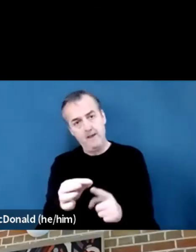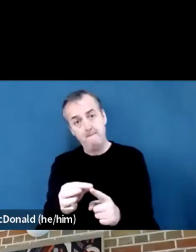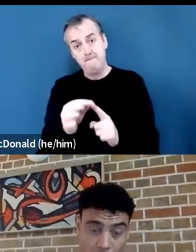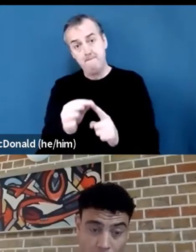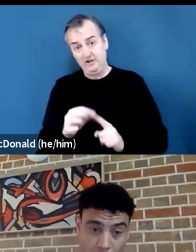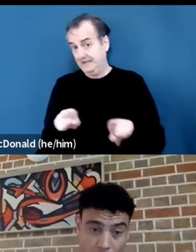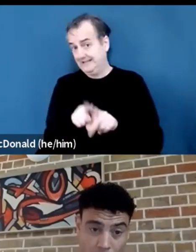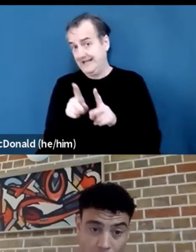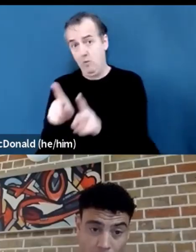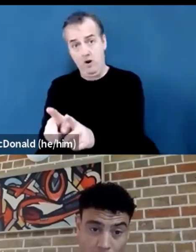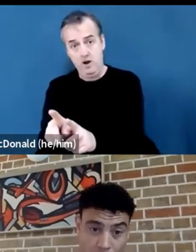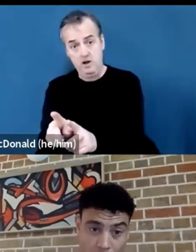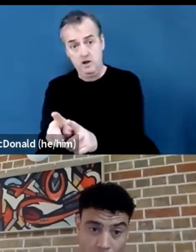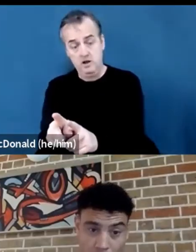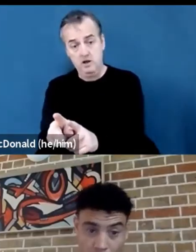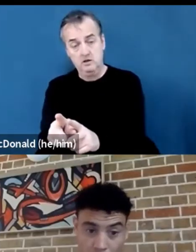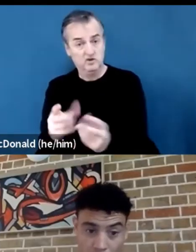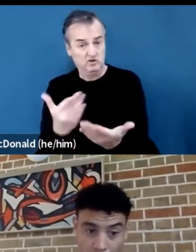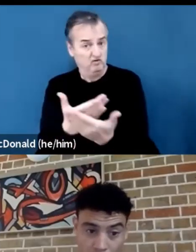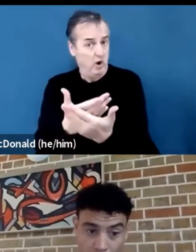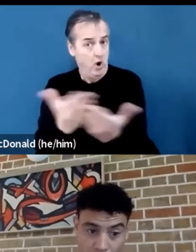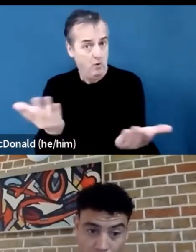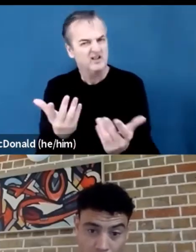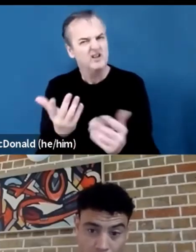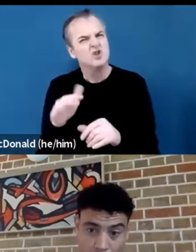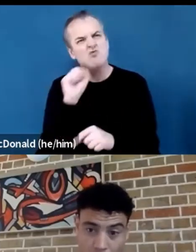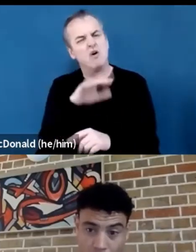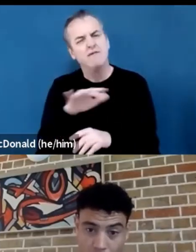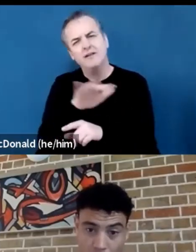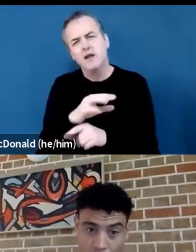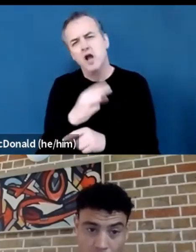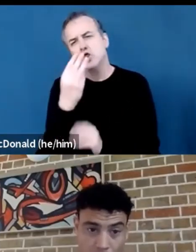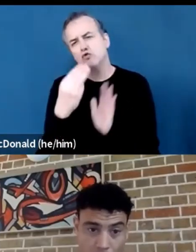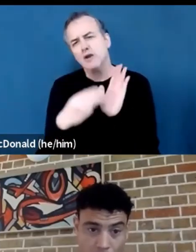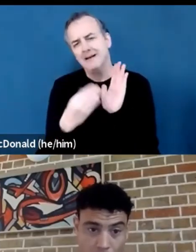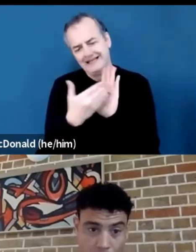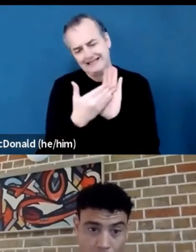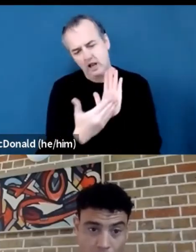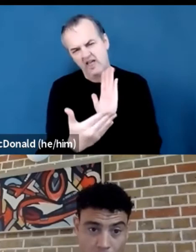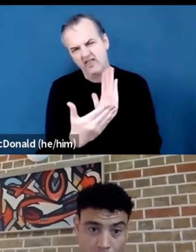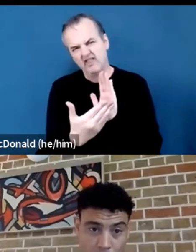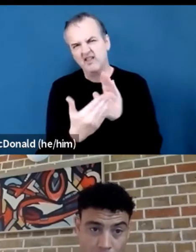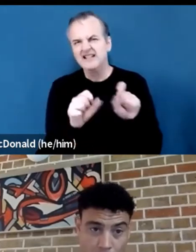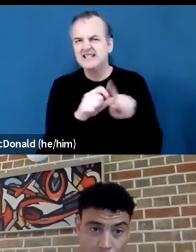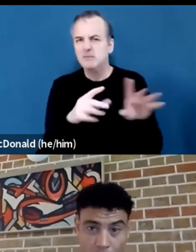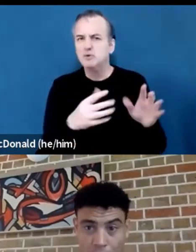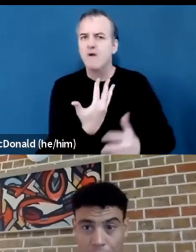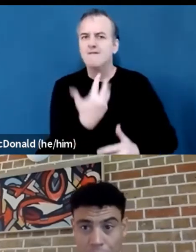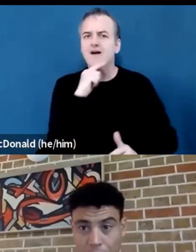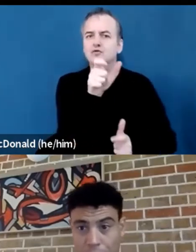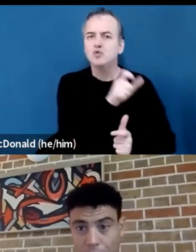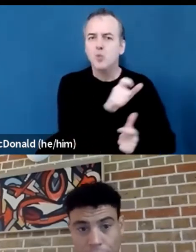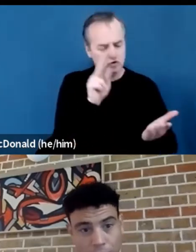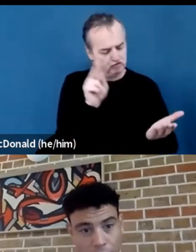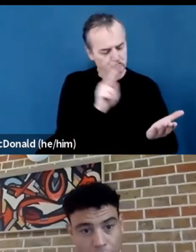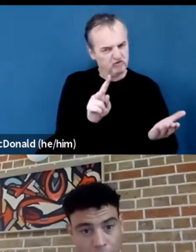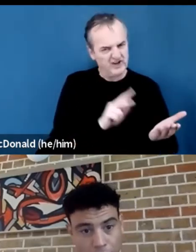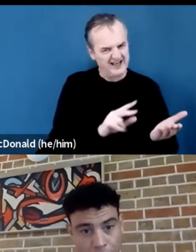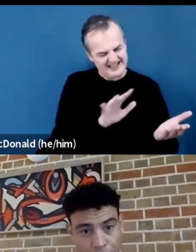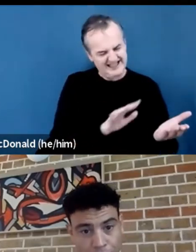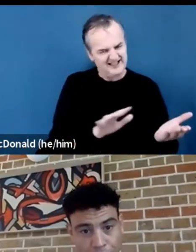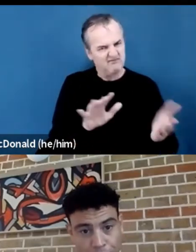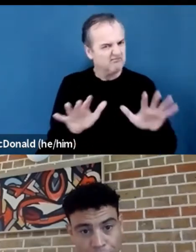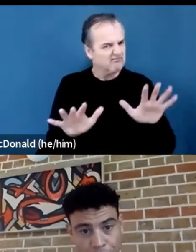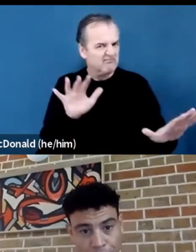applications. But we're sort of saying about 3 minutes. That's what we felt like a 500 word pitch would be in video form.